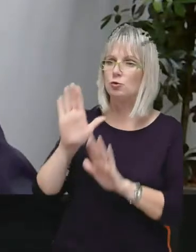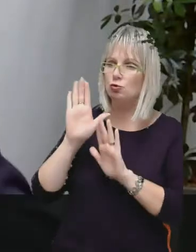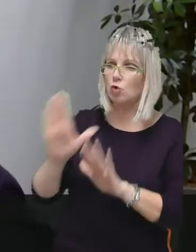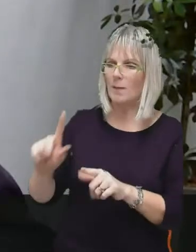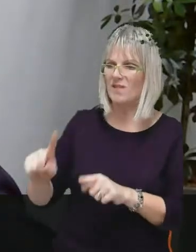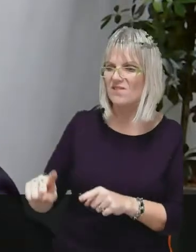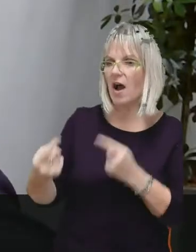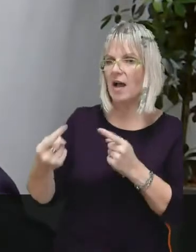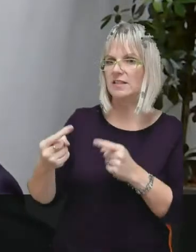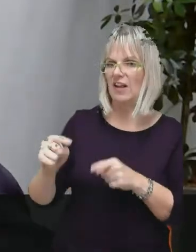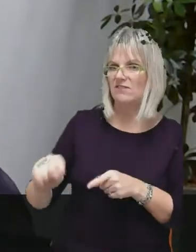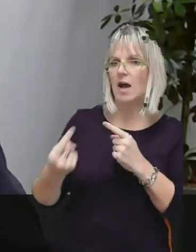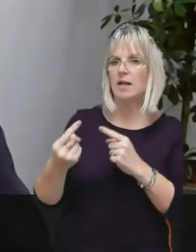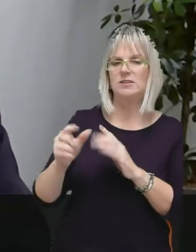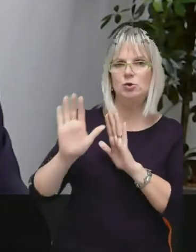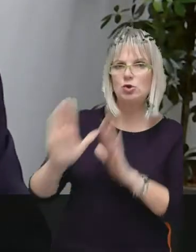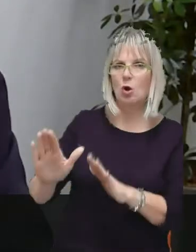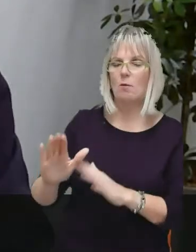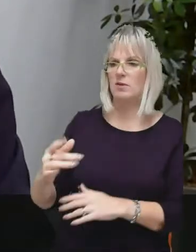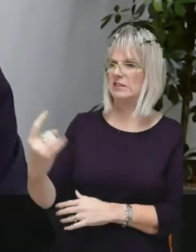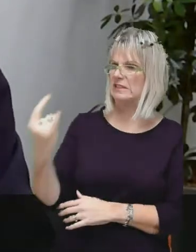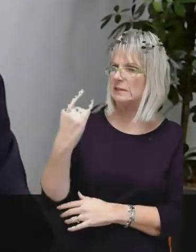with suspicion, they should work with us.